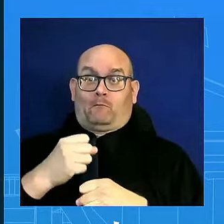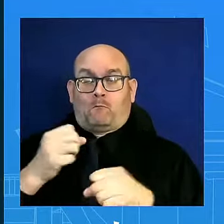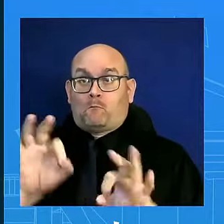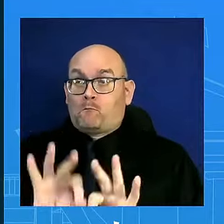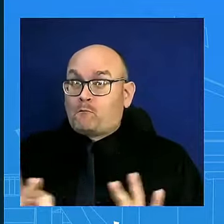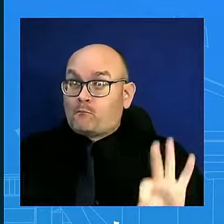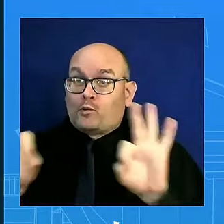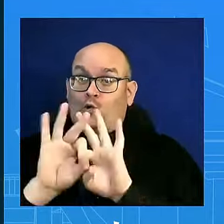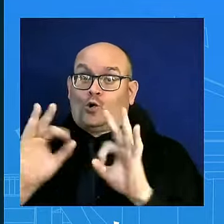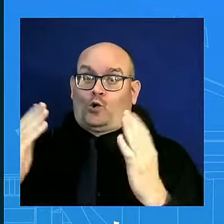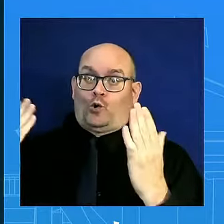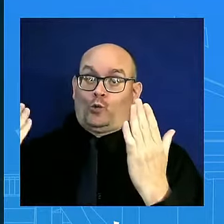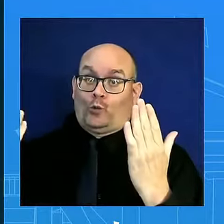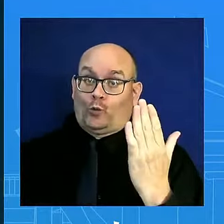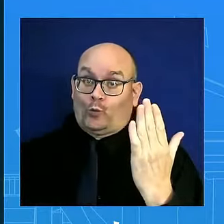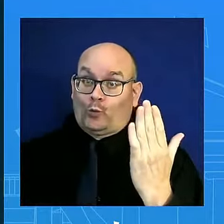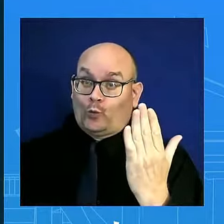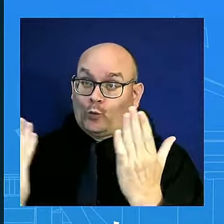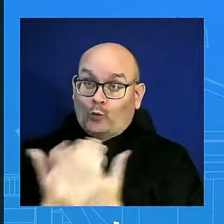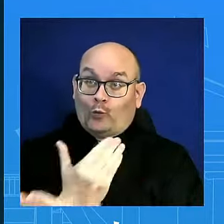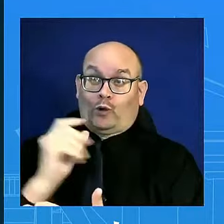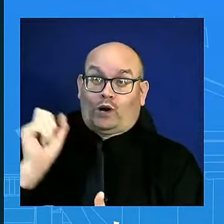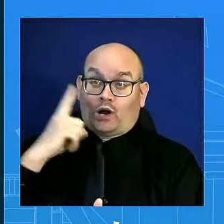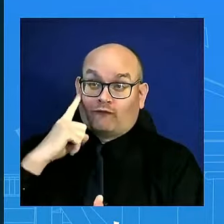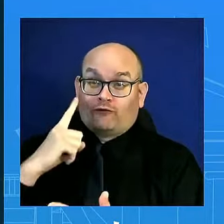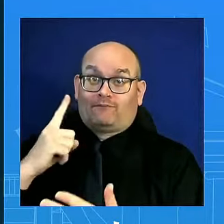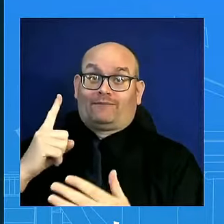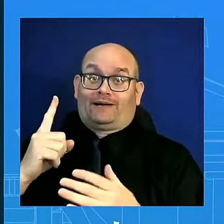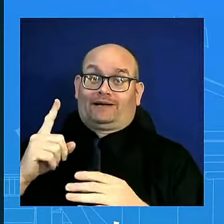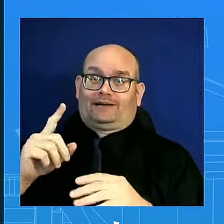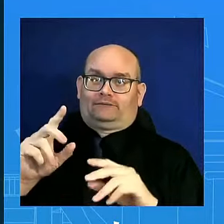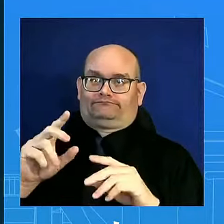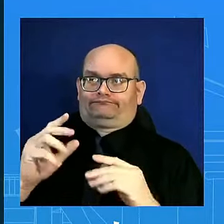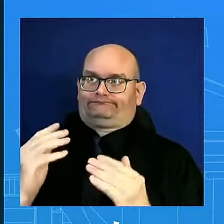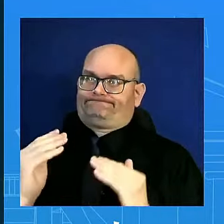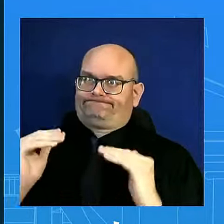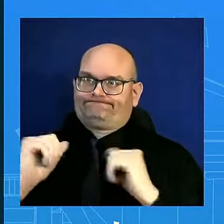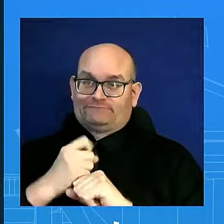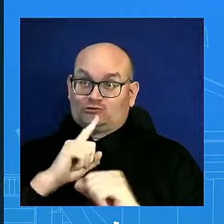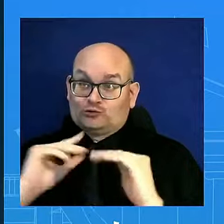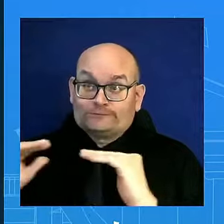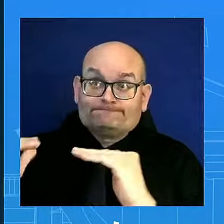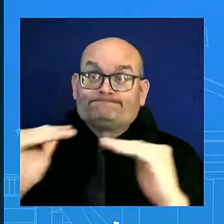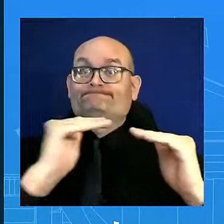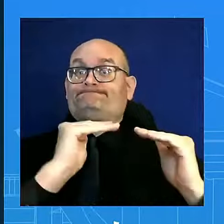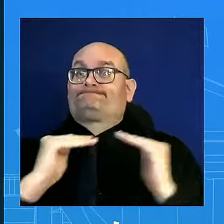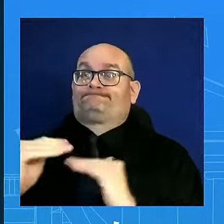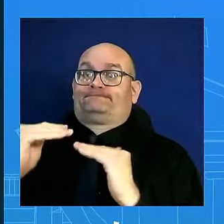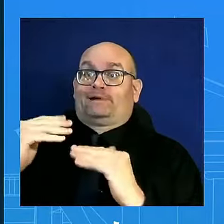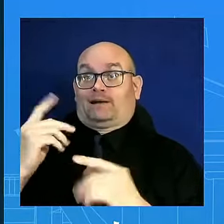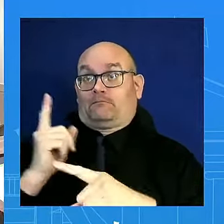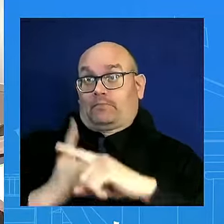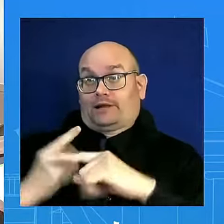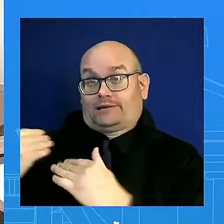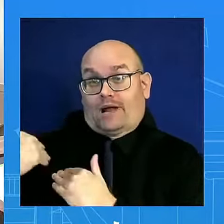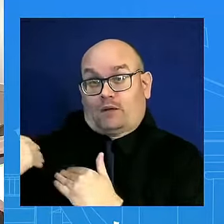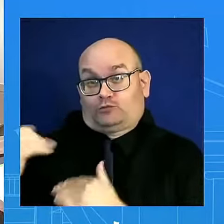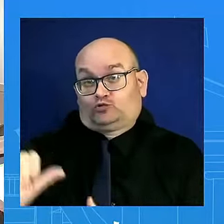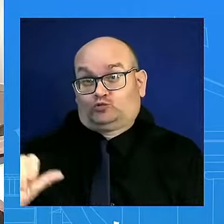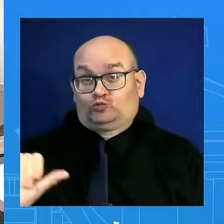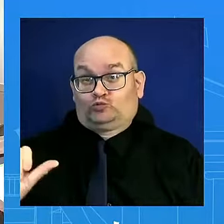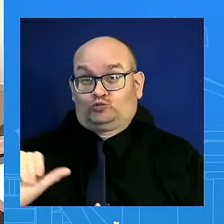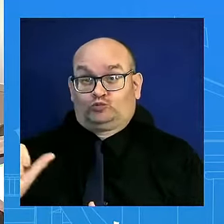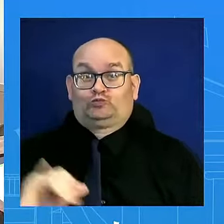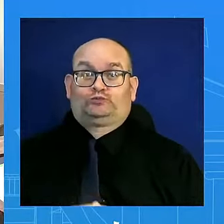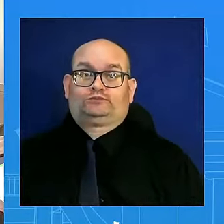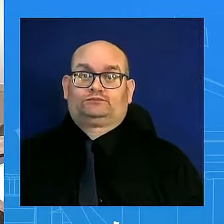attacks and provide accountability and justice for victims. Good, Garen. Today is the 59th anniversary